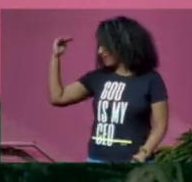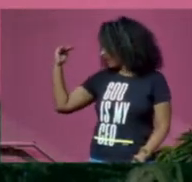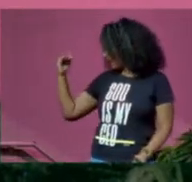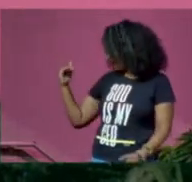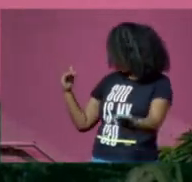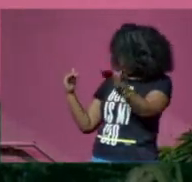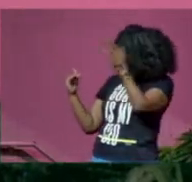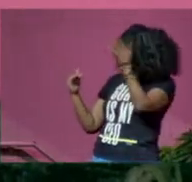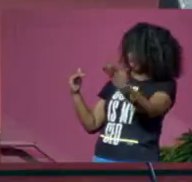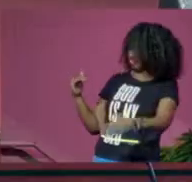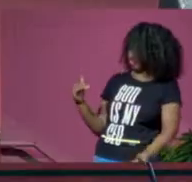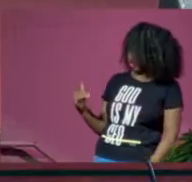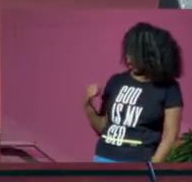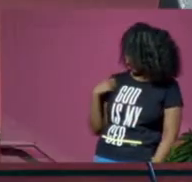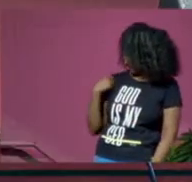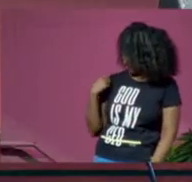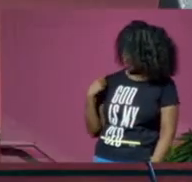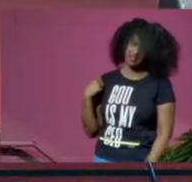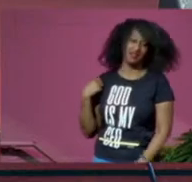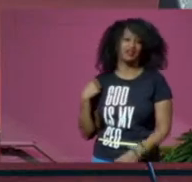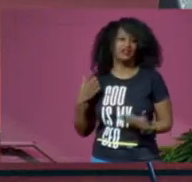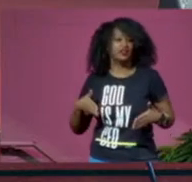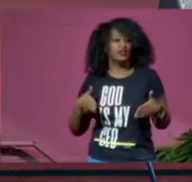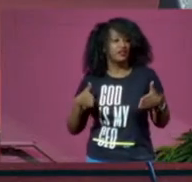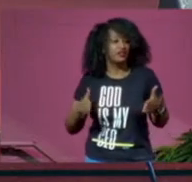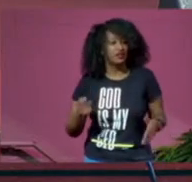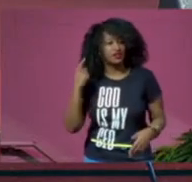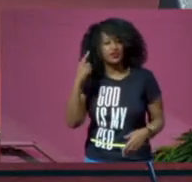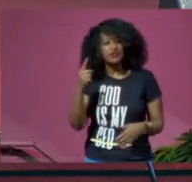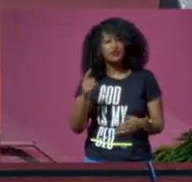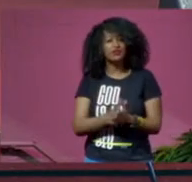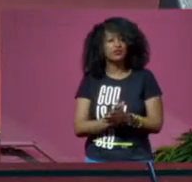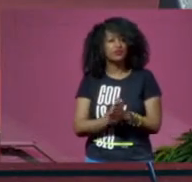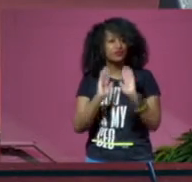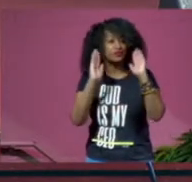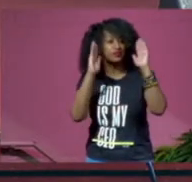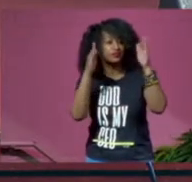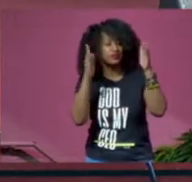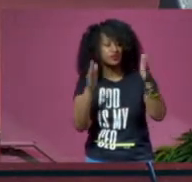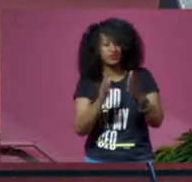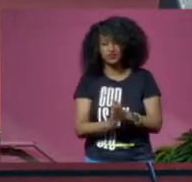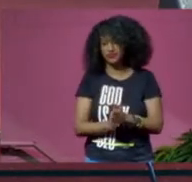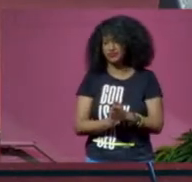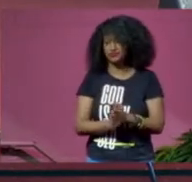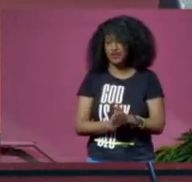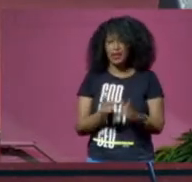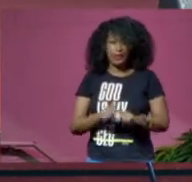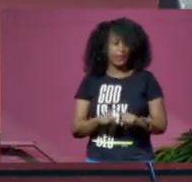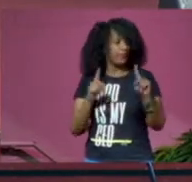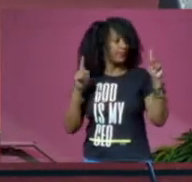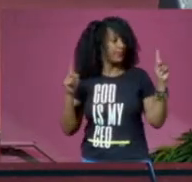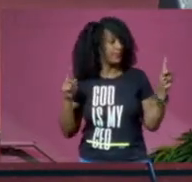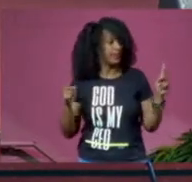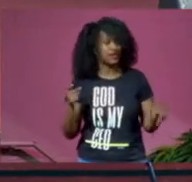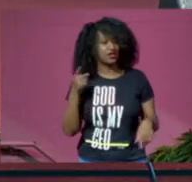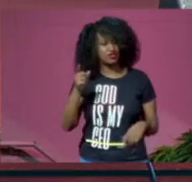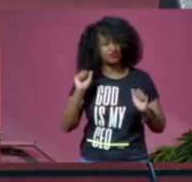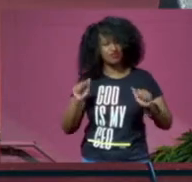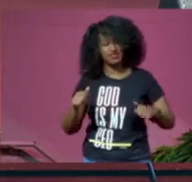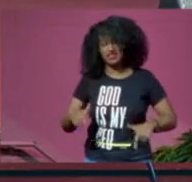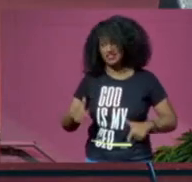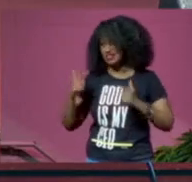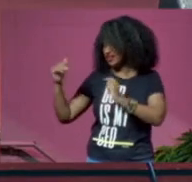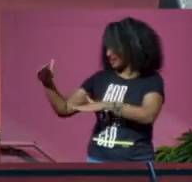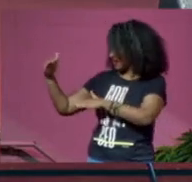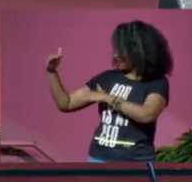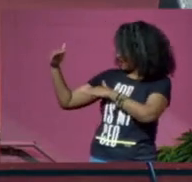provocatively to get attention, to do things that are out of your character to impress people who won't share your proximity in 10 years. It is easy